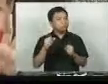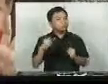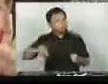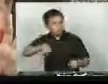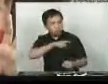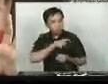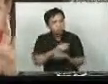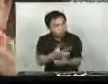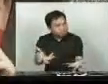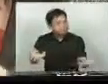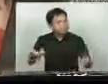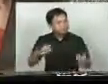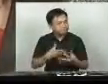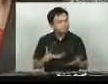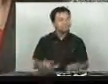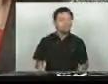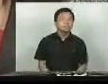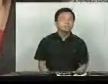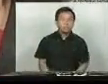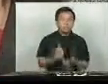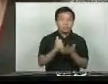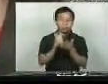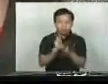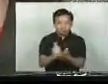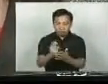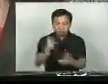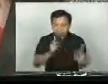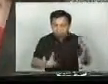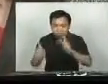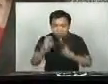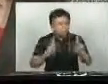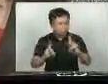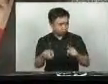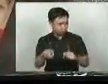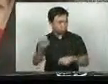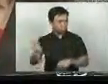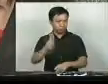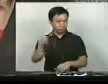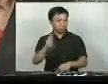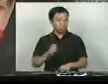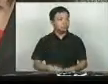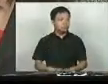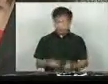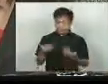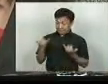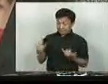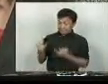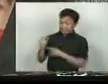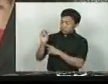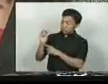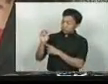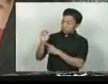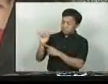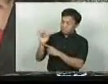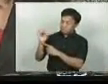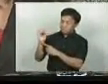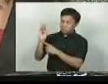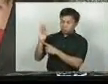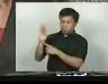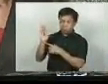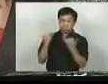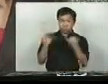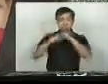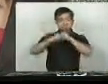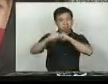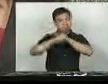use these tools to help the clients. But right now, what we have for MYOB is that we do have this